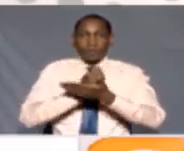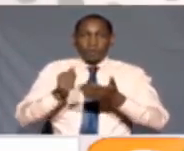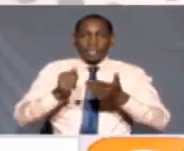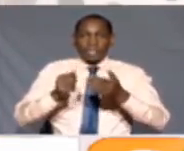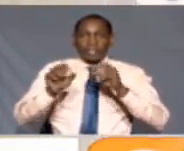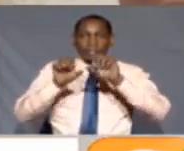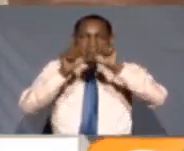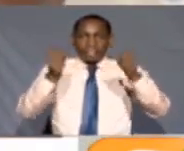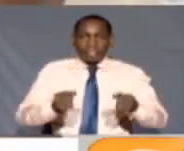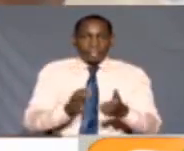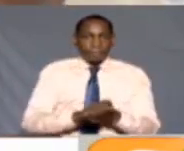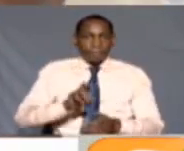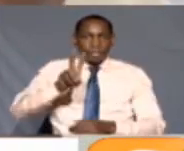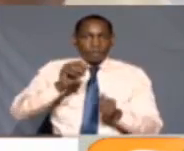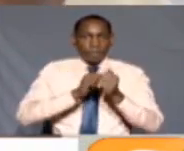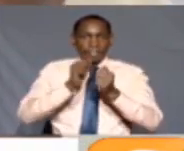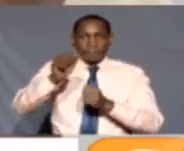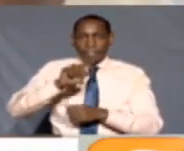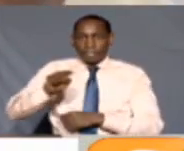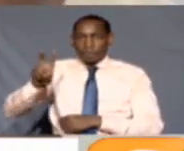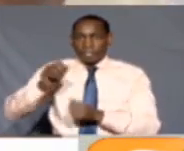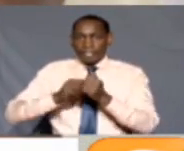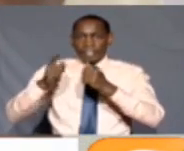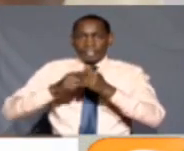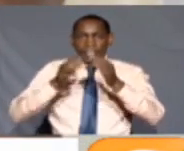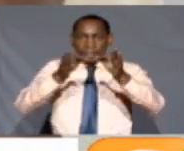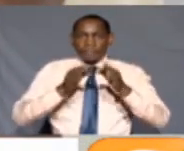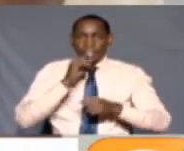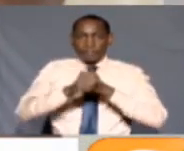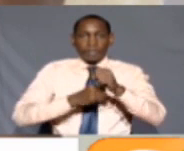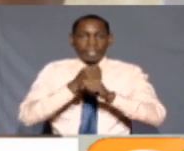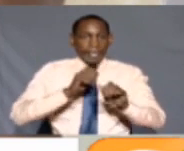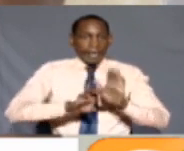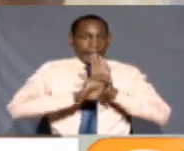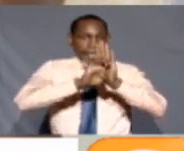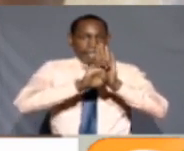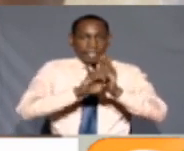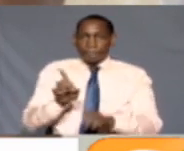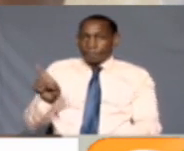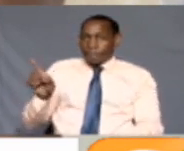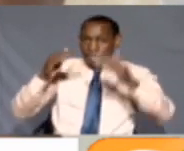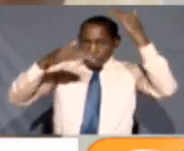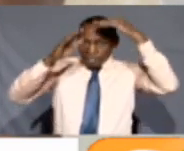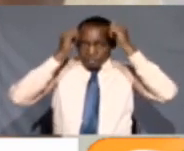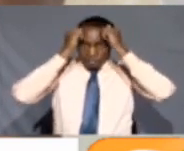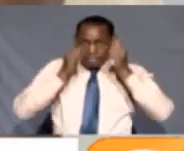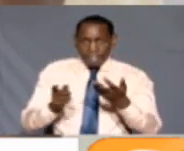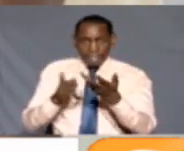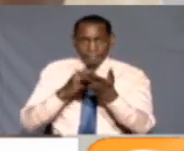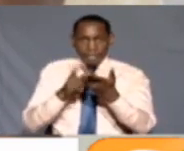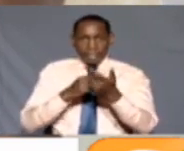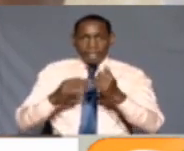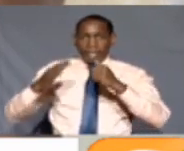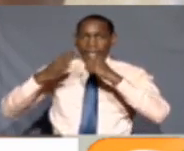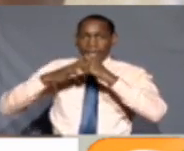mechanisms. In 2015-2016 financial year, for instance, the university students' population was